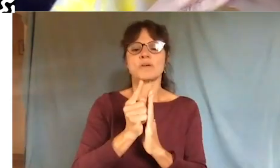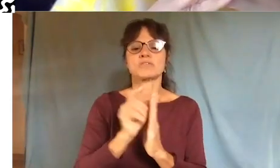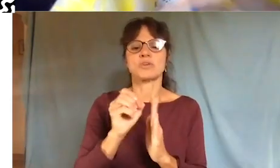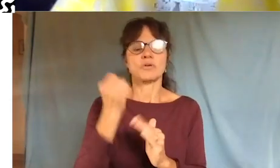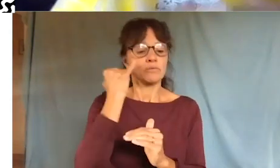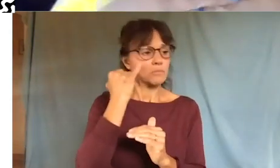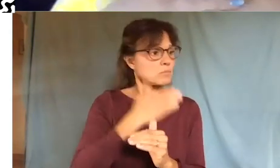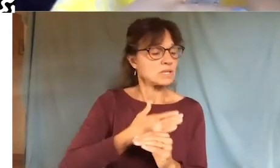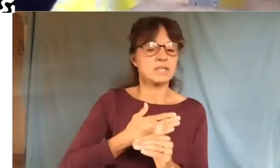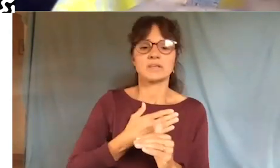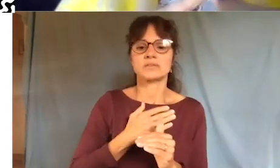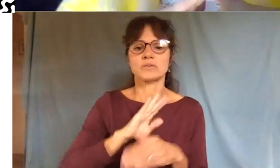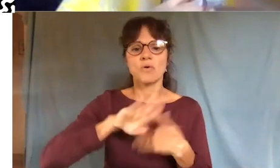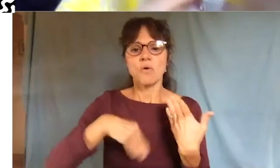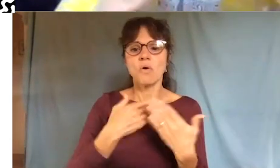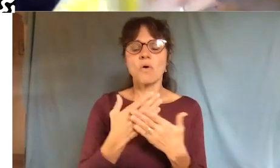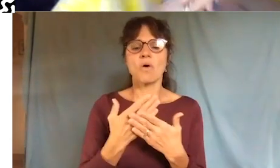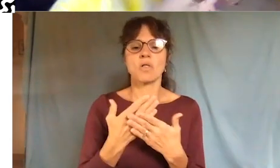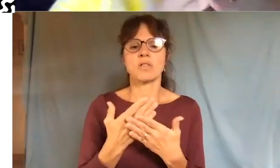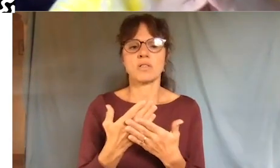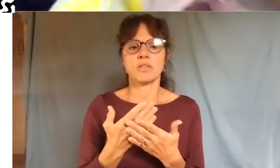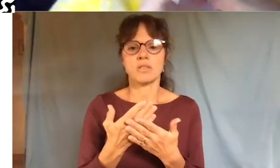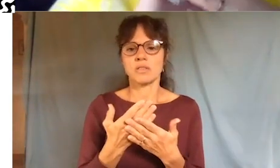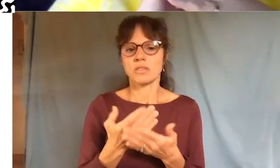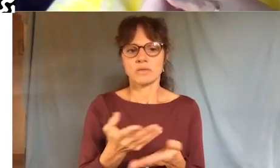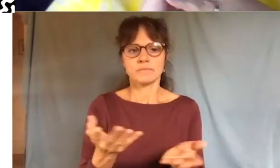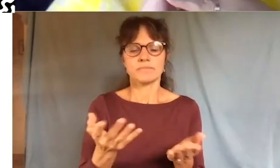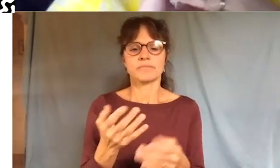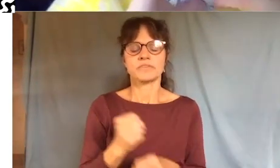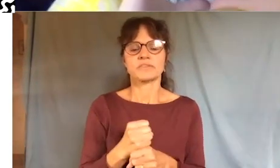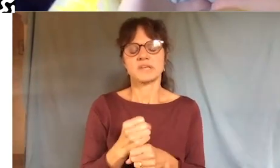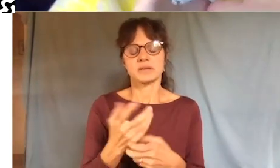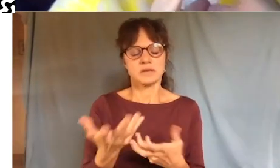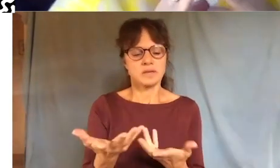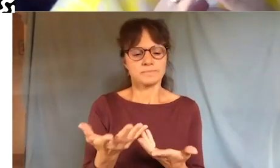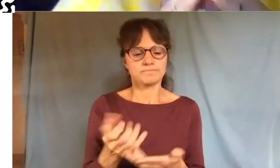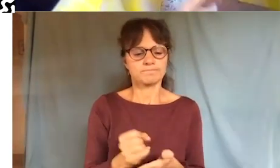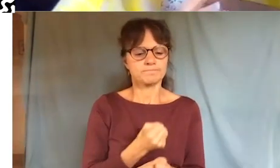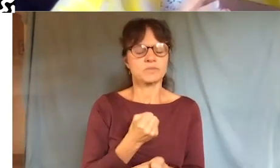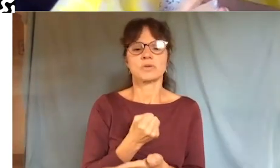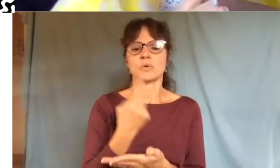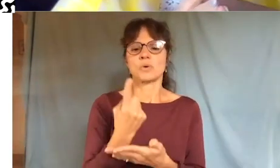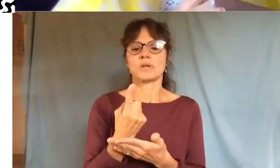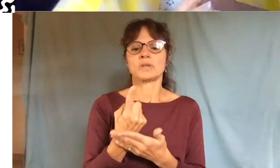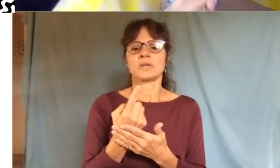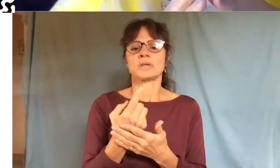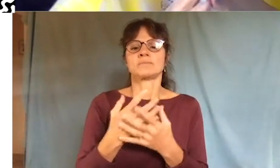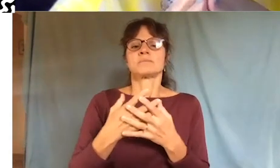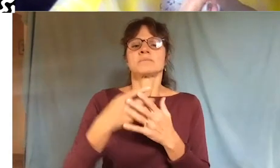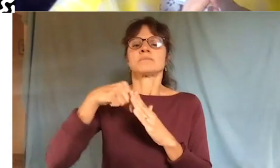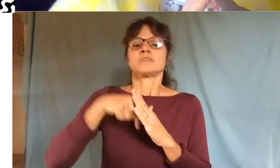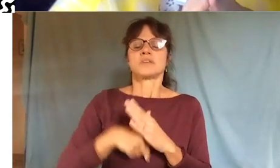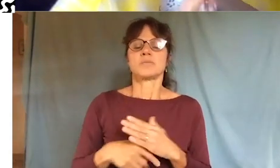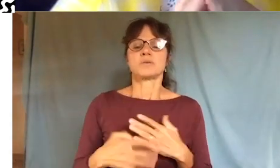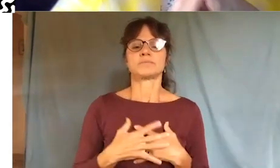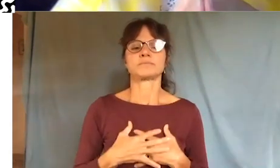everyone if you can just take a a single deep breath.